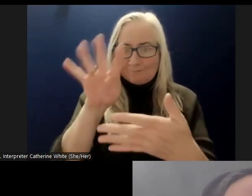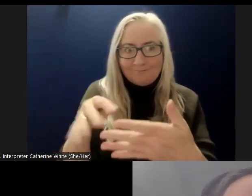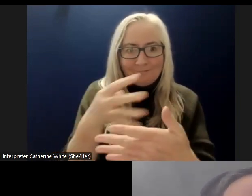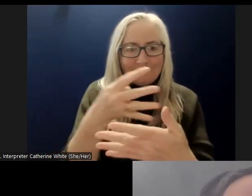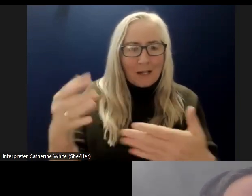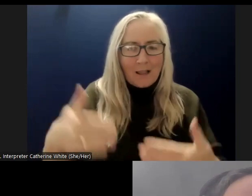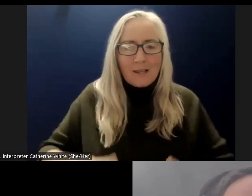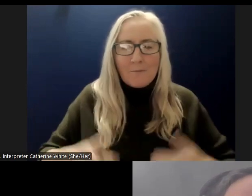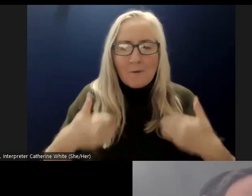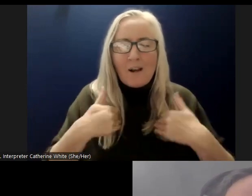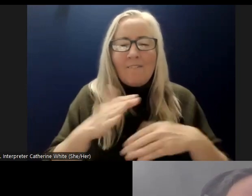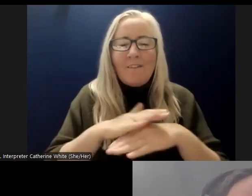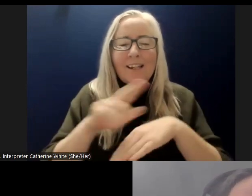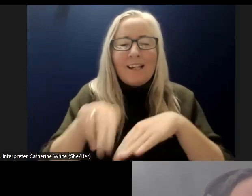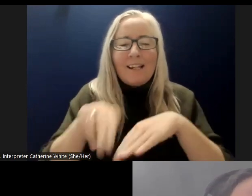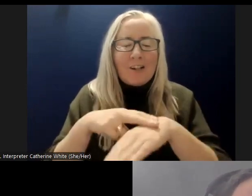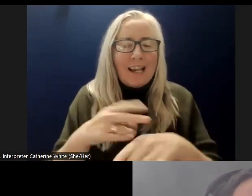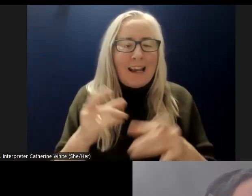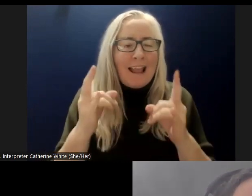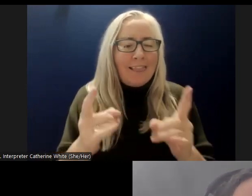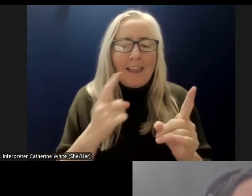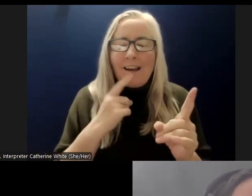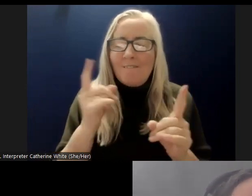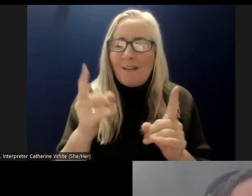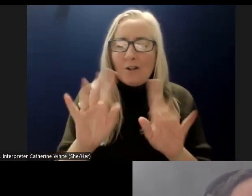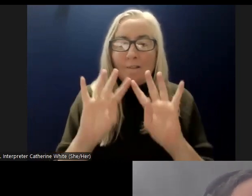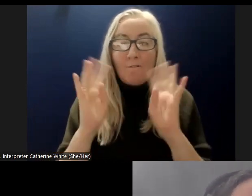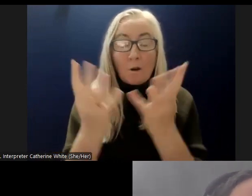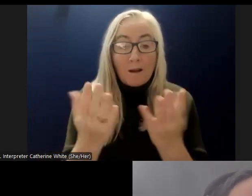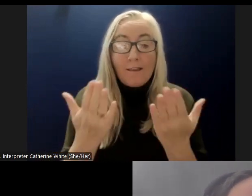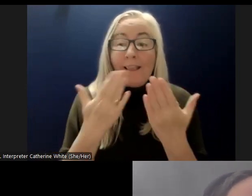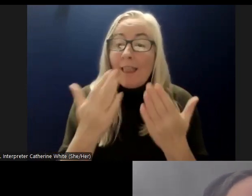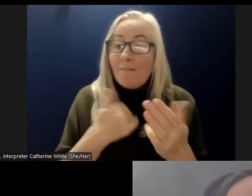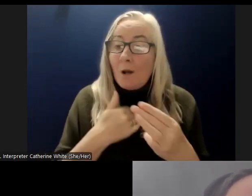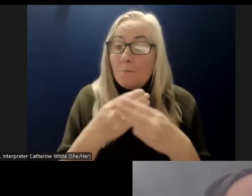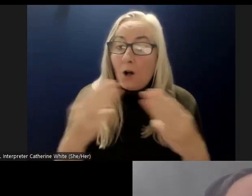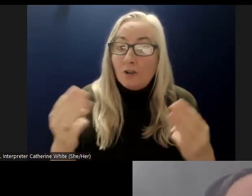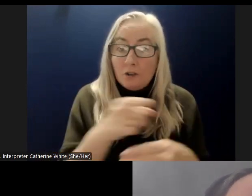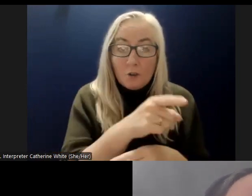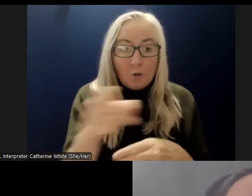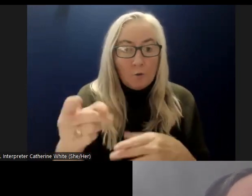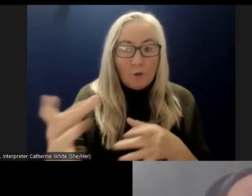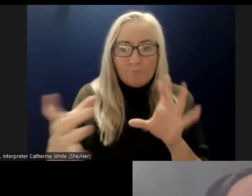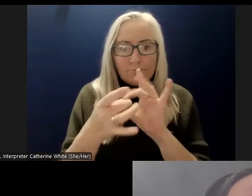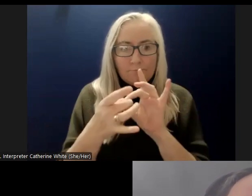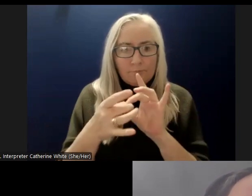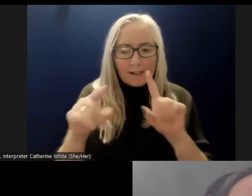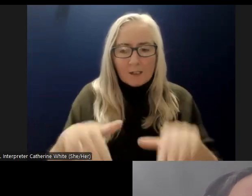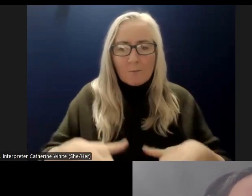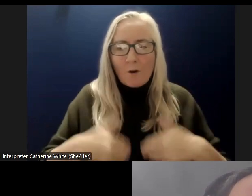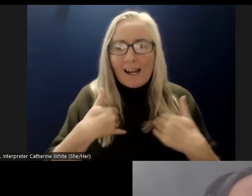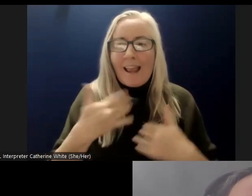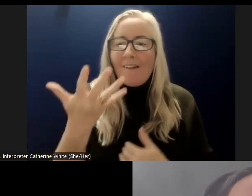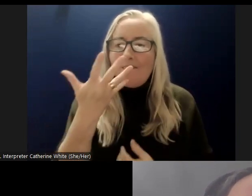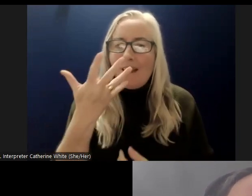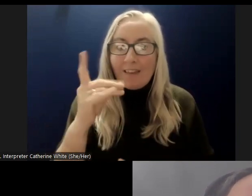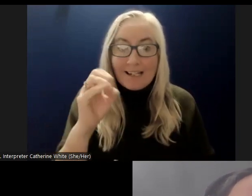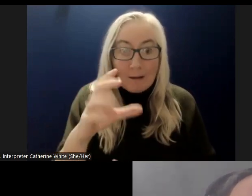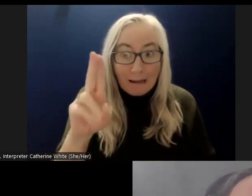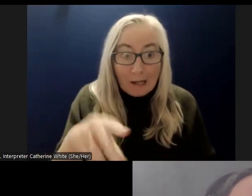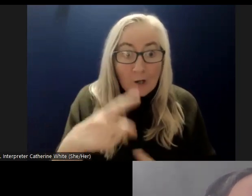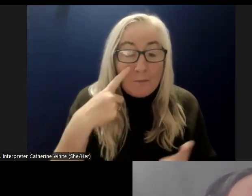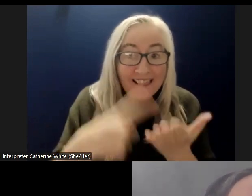National Health Advisory Forum meeting. So thank you so much, everyone, for joining us this morning on the 5th of December. Can you believe it?